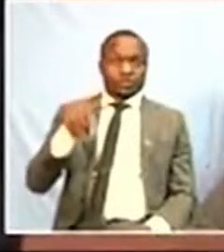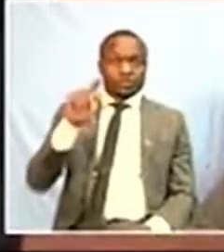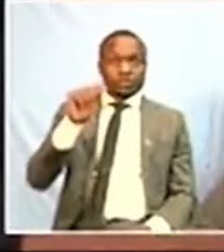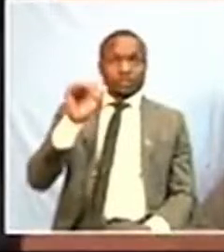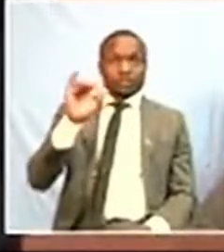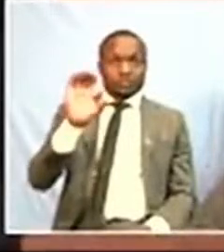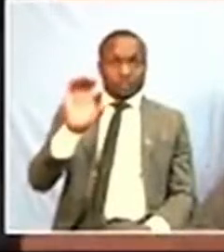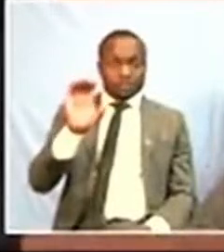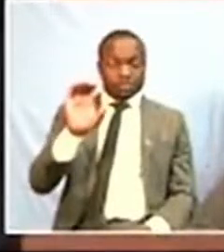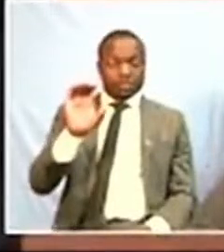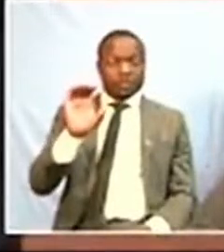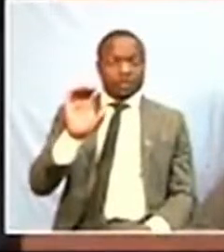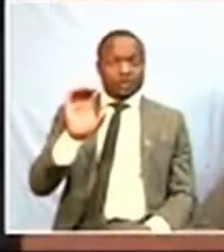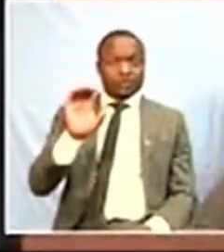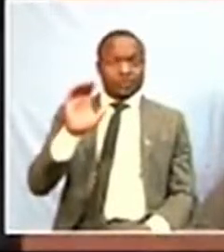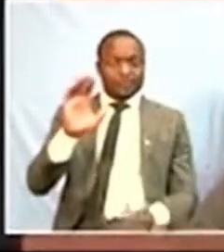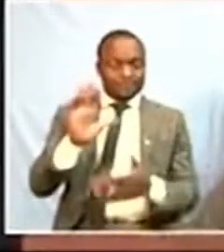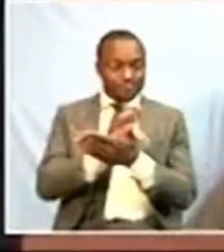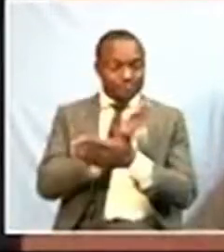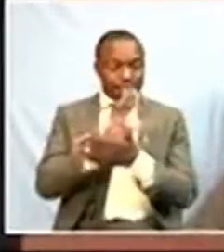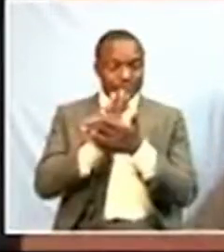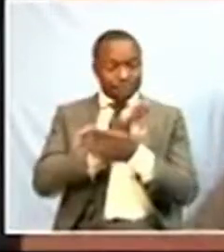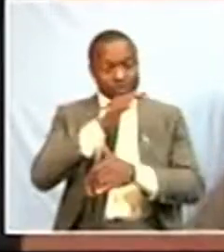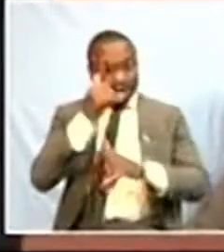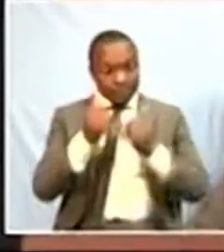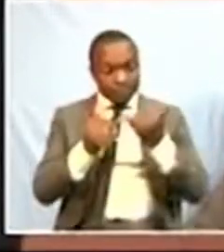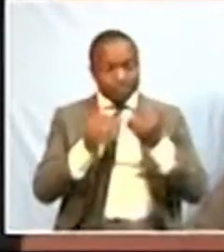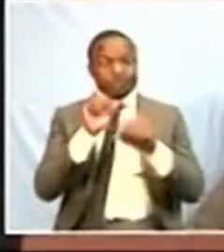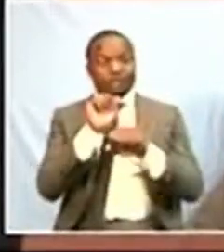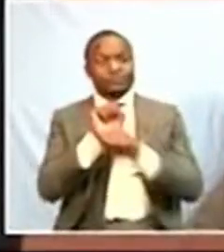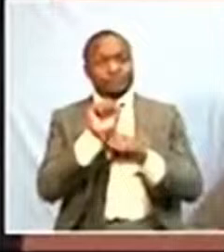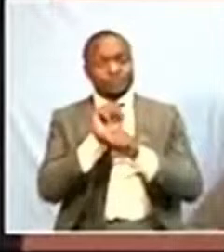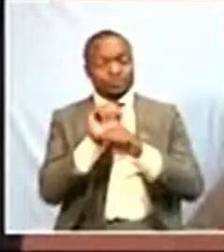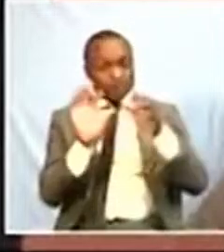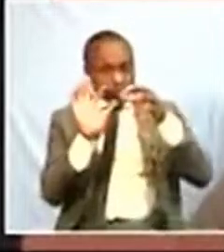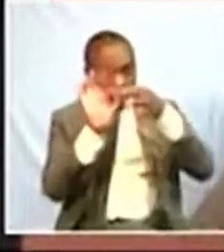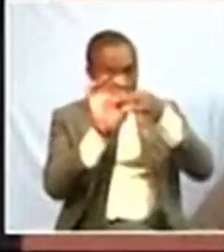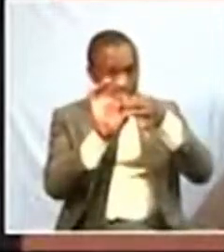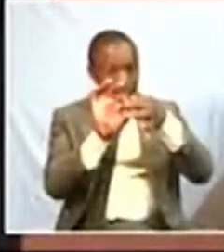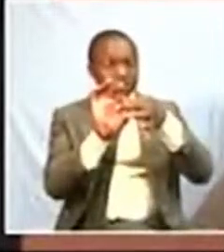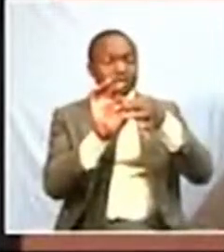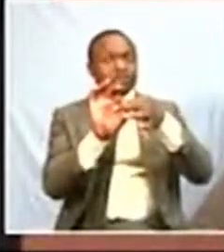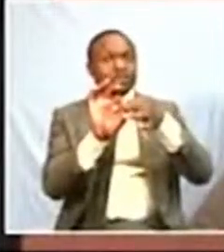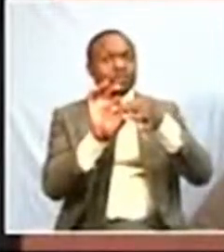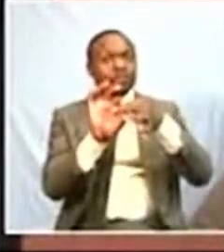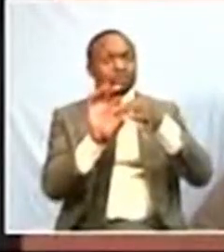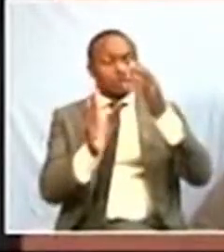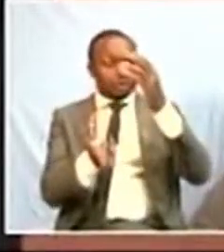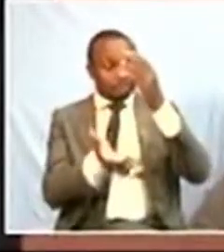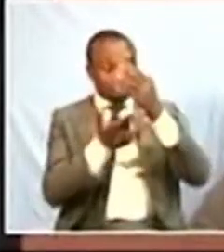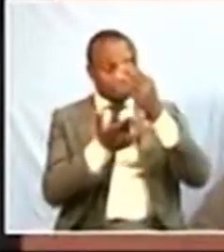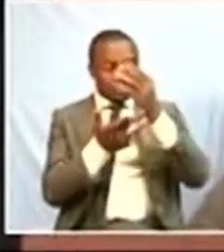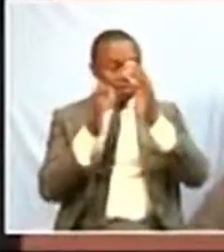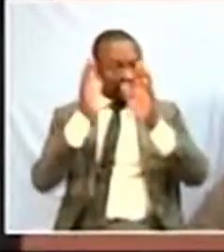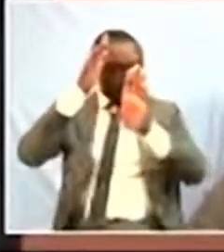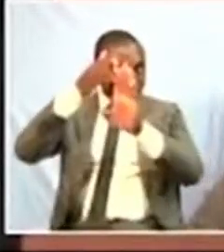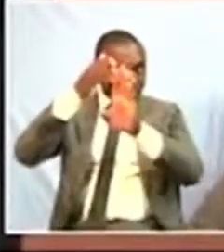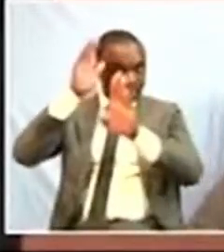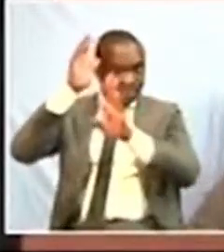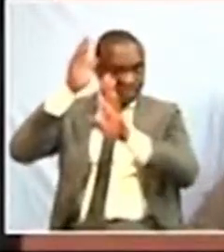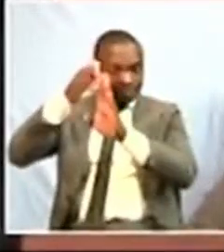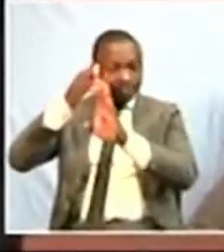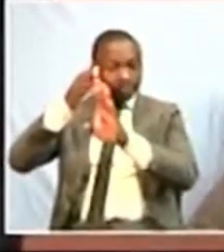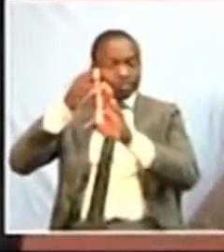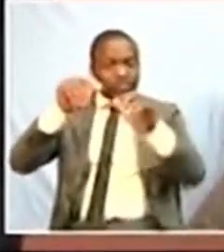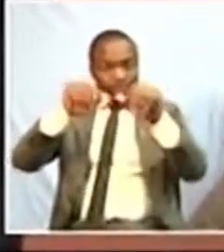expeditiously completed the works in connection with the technical specification